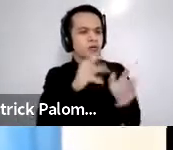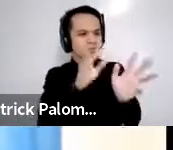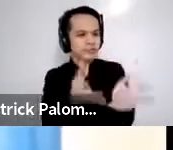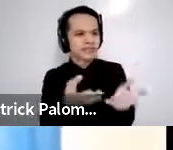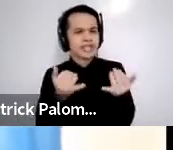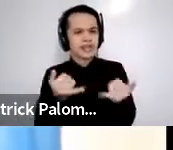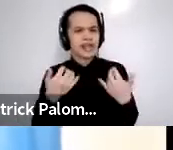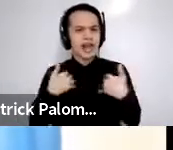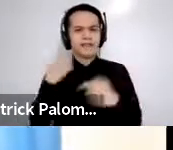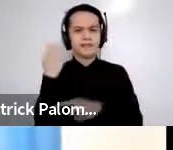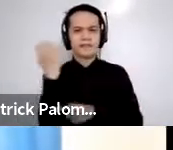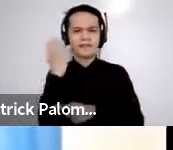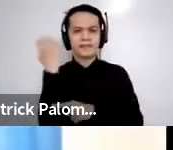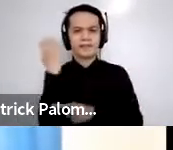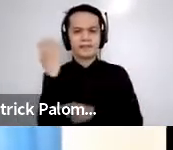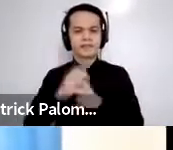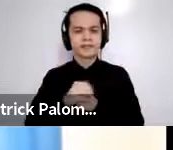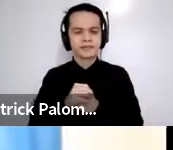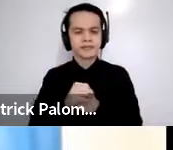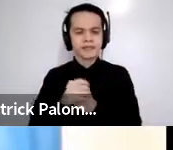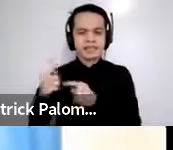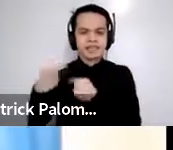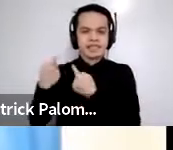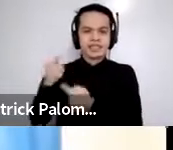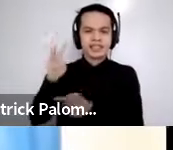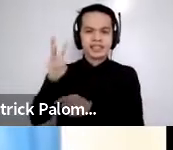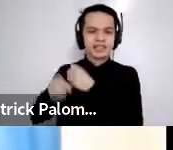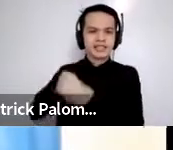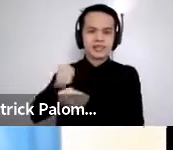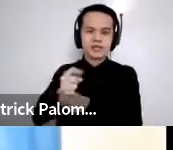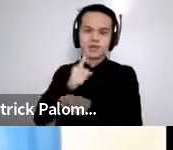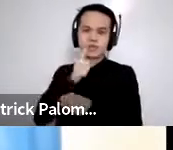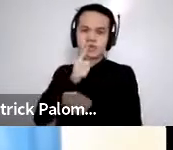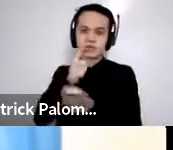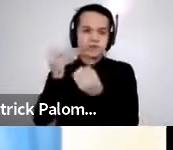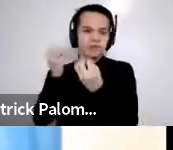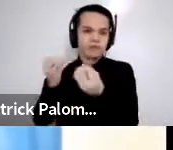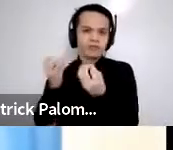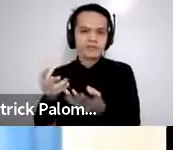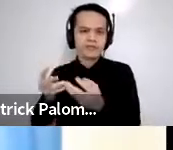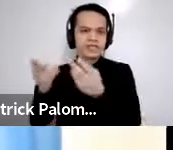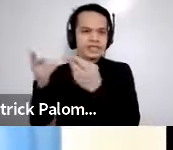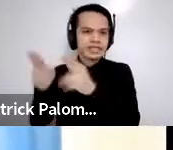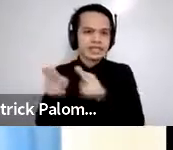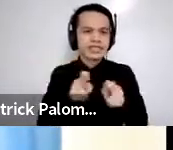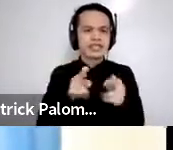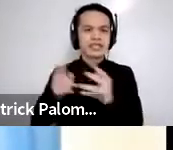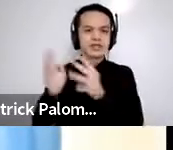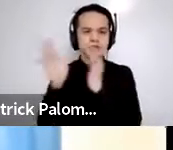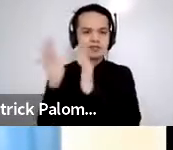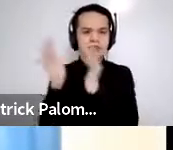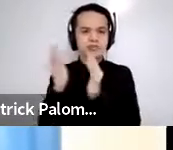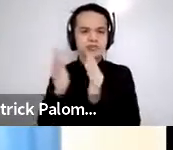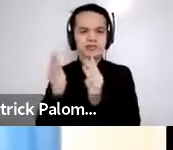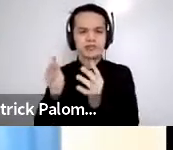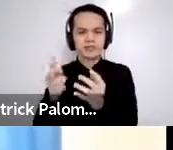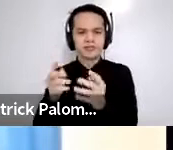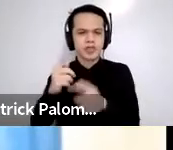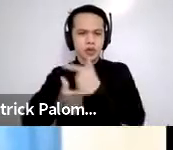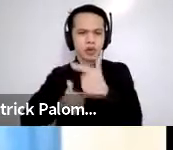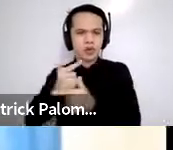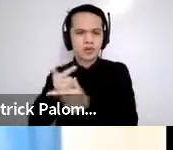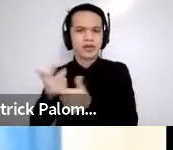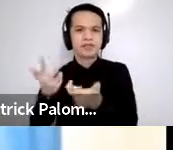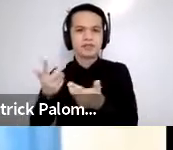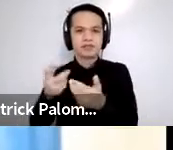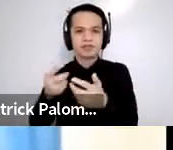The last 6 years have been the hottest on record, and the number of tropical cyclones globally was above average in